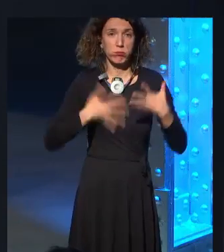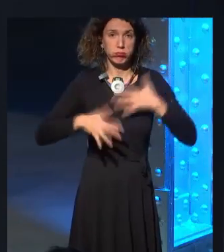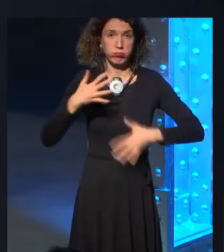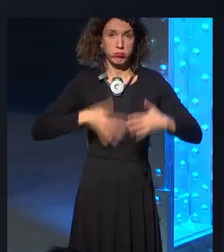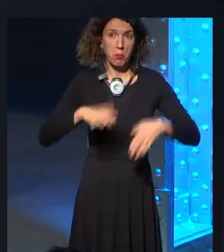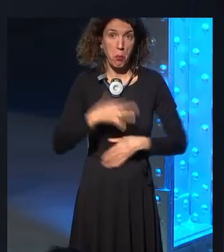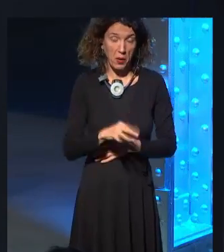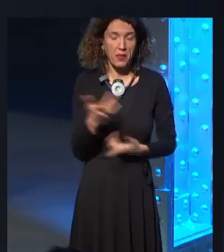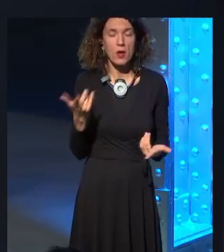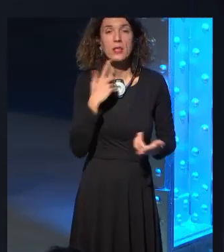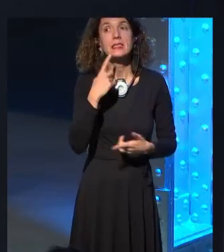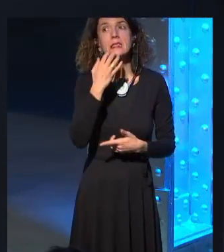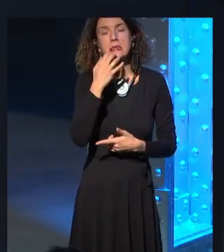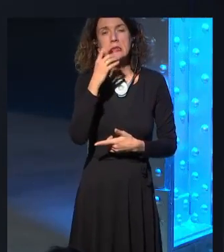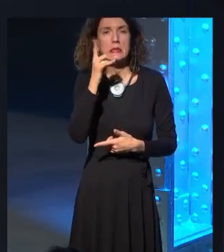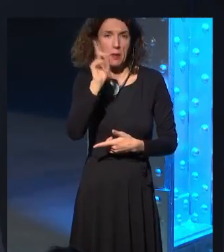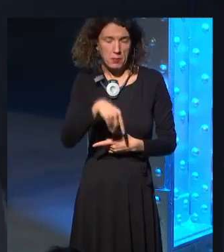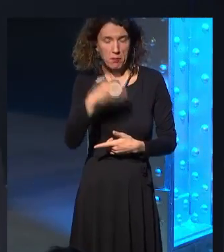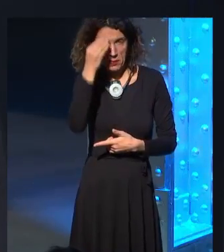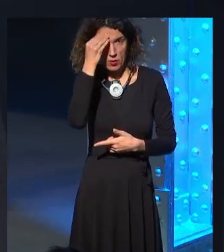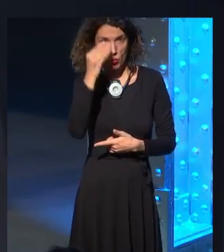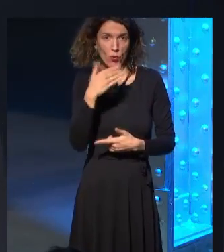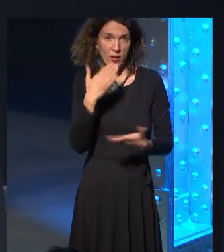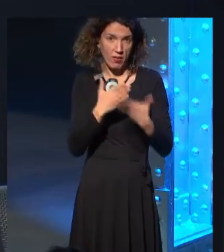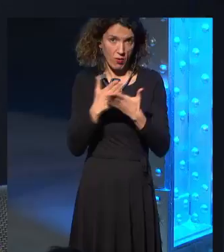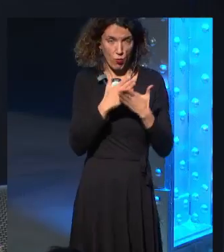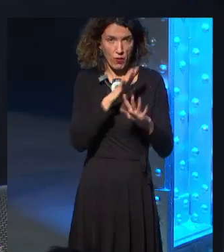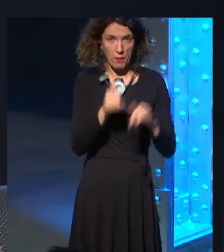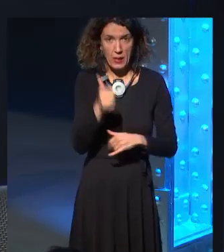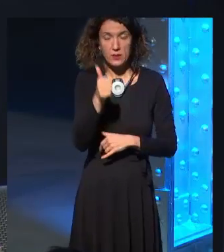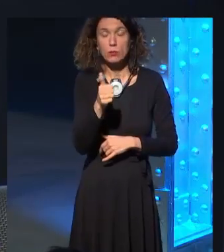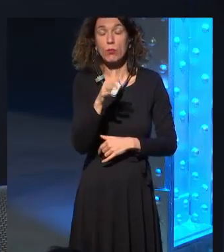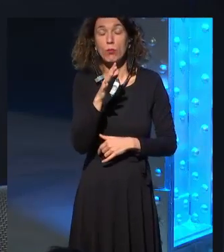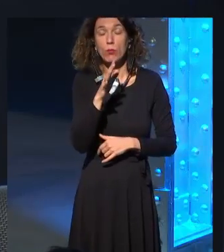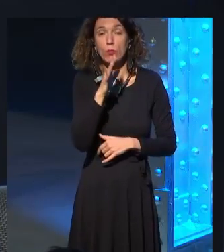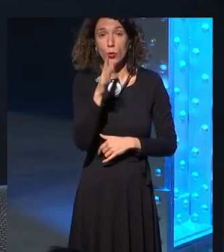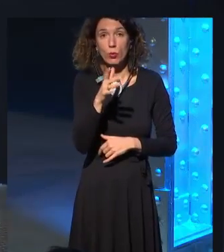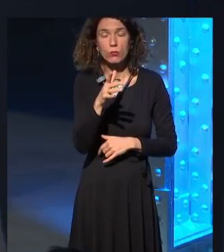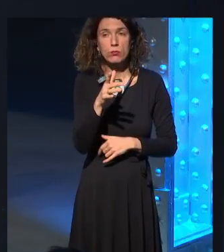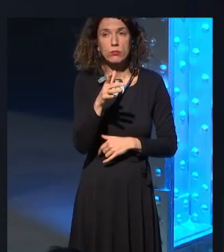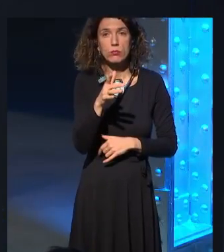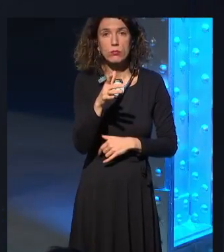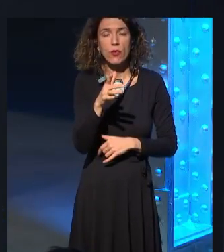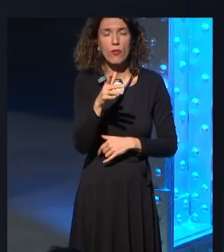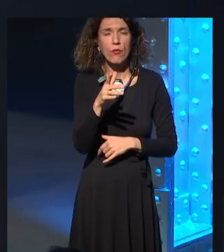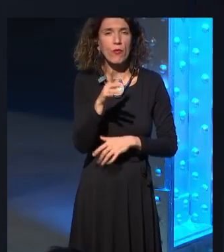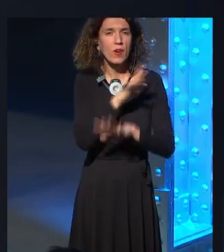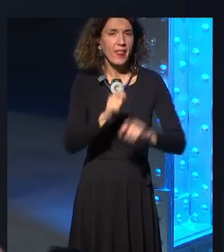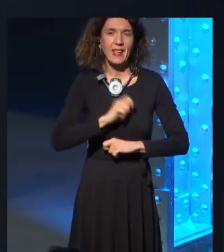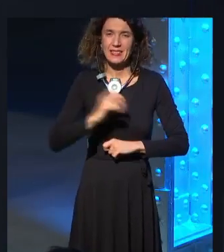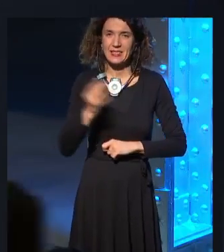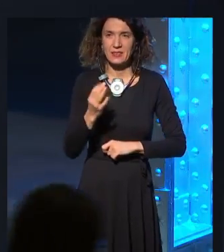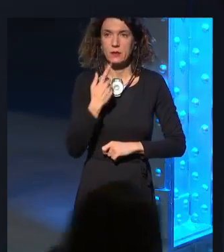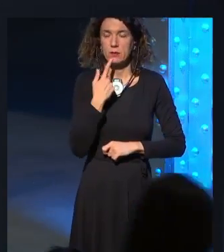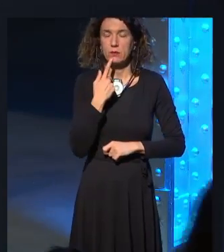And also because I think what really brings happiness to me is to learn new things. You know,